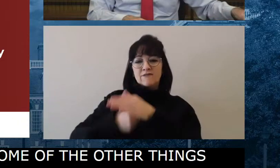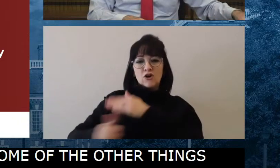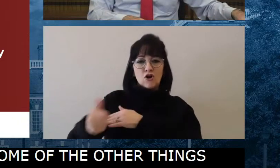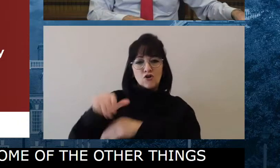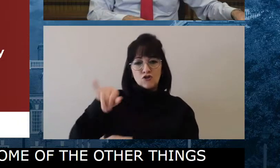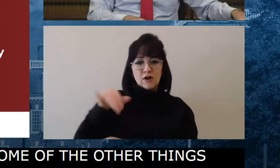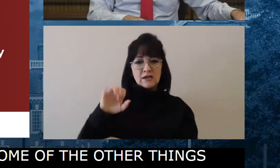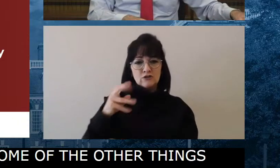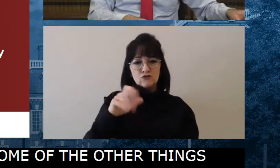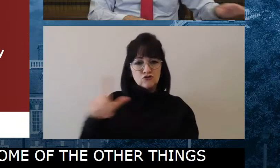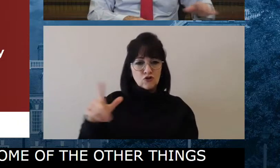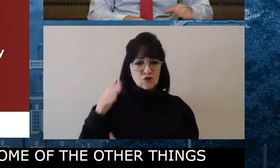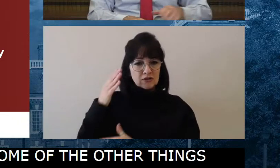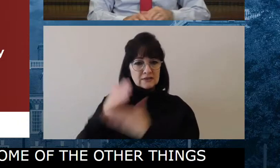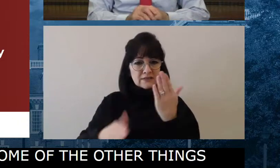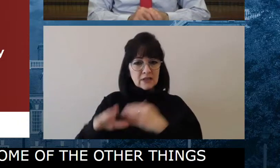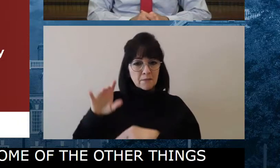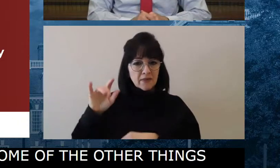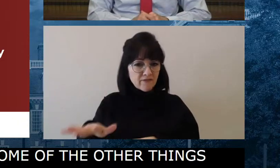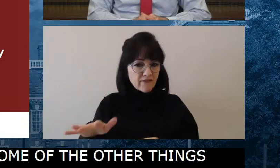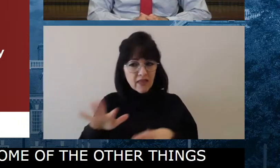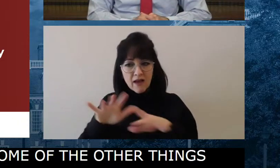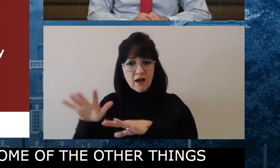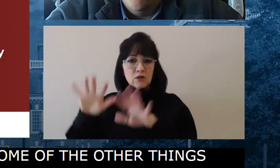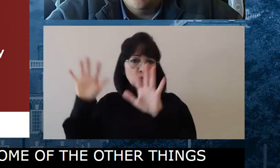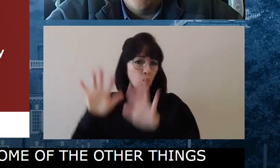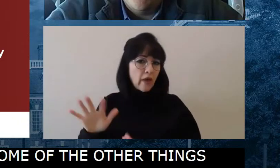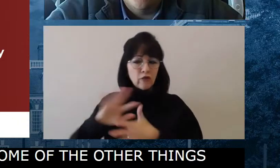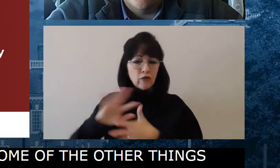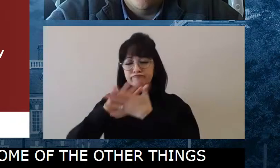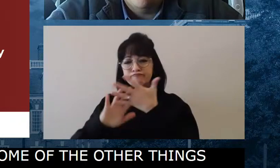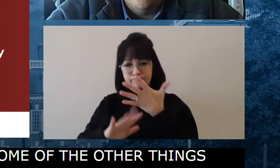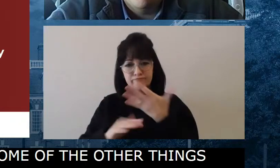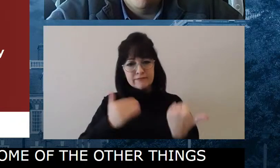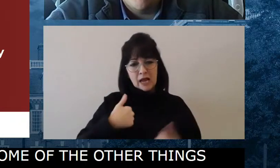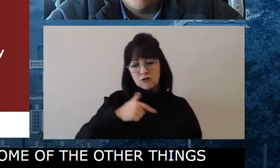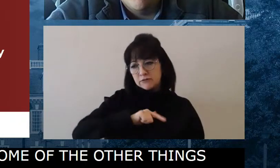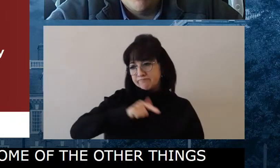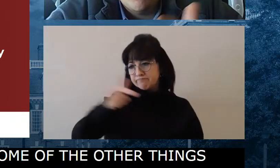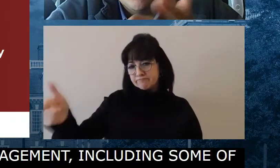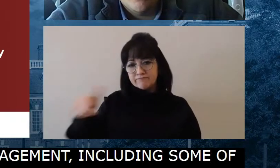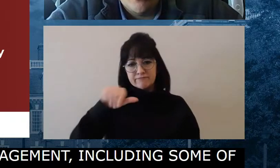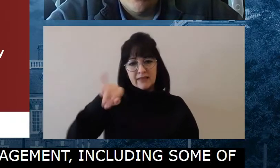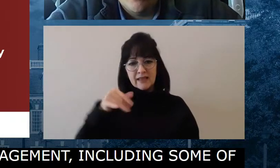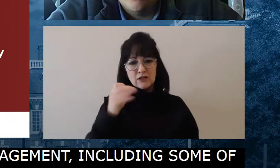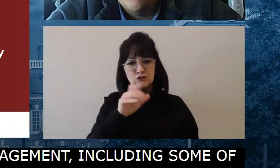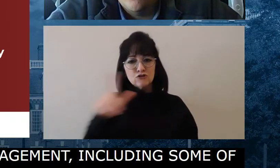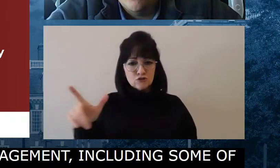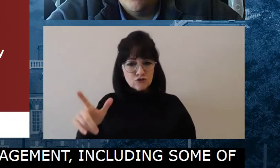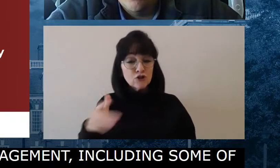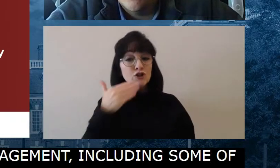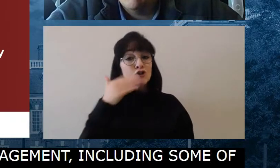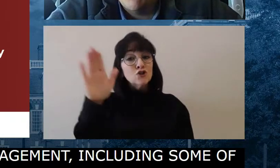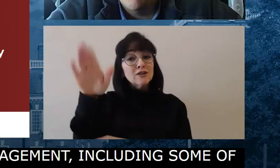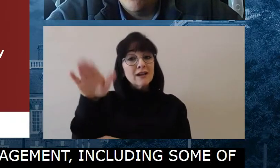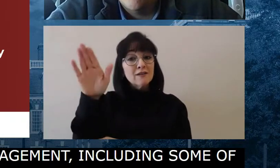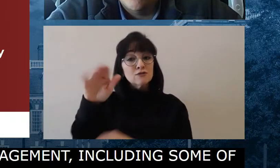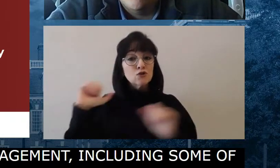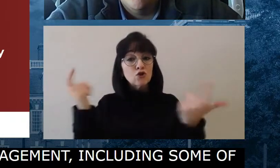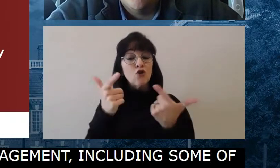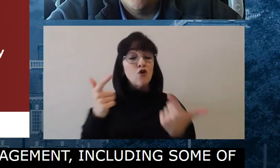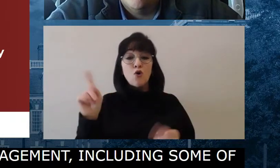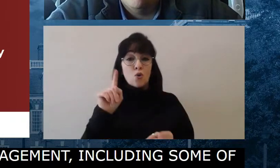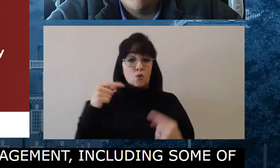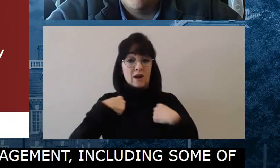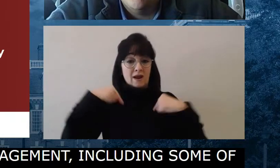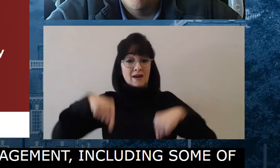including some of these big vaccination clinics. AJ? No, thank you, sir, and good afternoon, everybody. I'm out here today at the Speedway